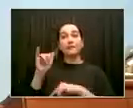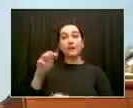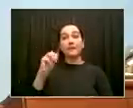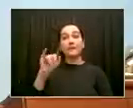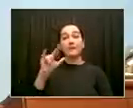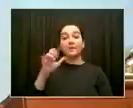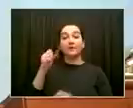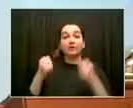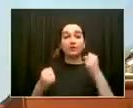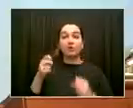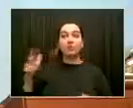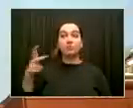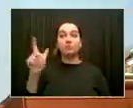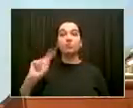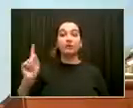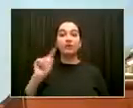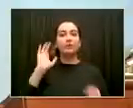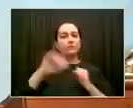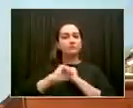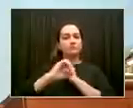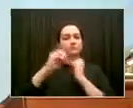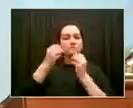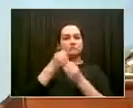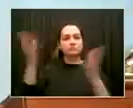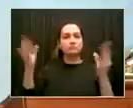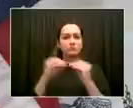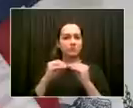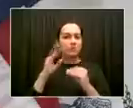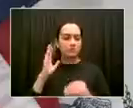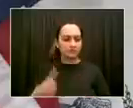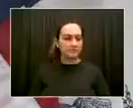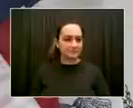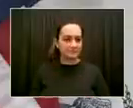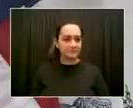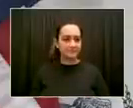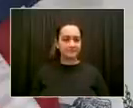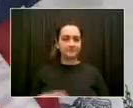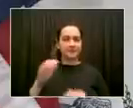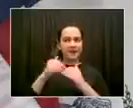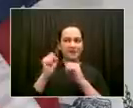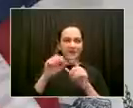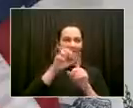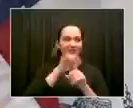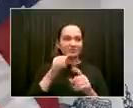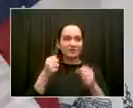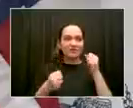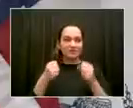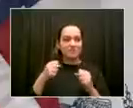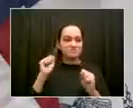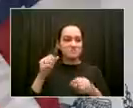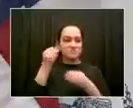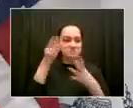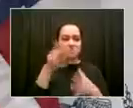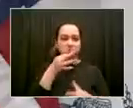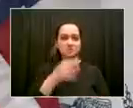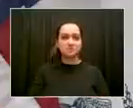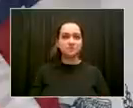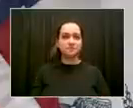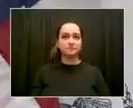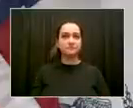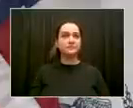that they get vaccinated as they should. That's great. Thank you both, commissioners. And Hazel, thank you for raising the concern on behalf of